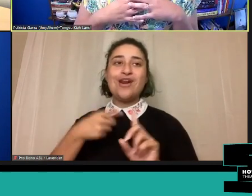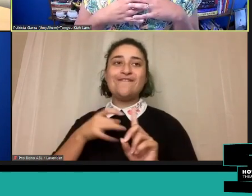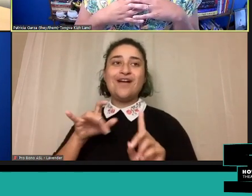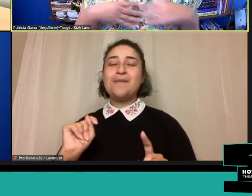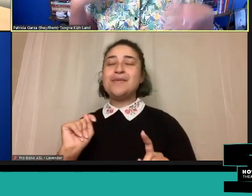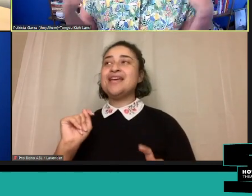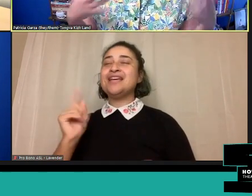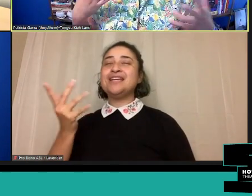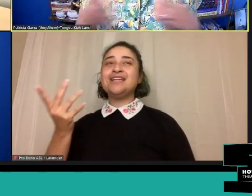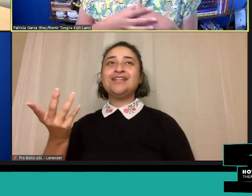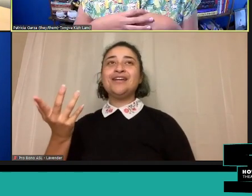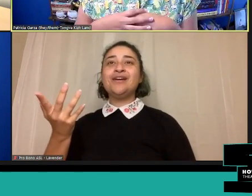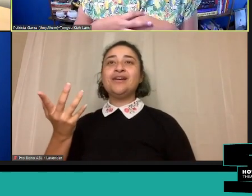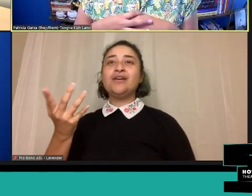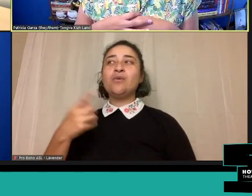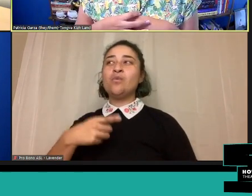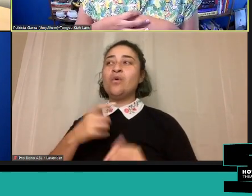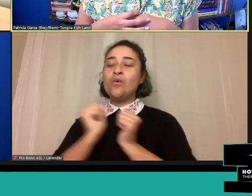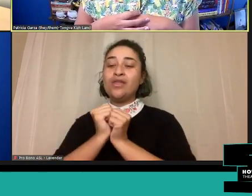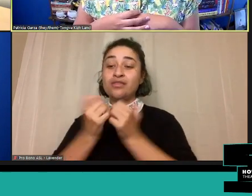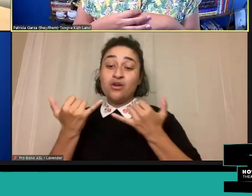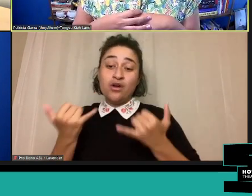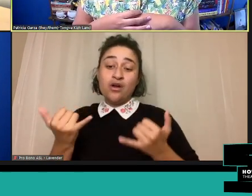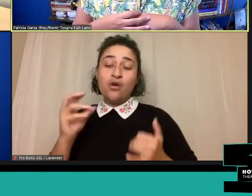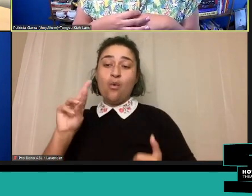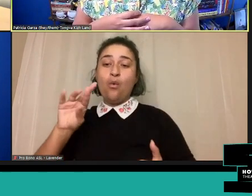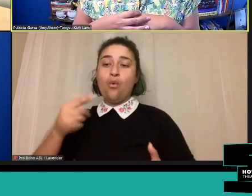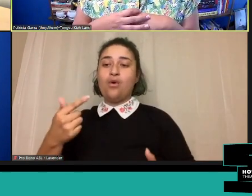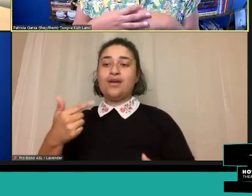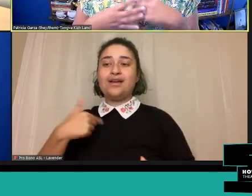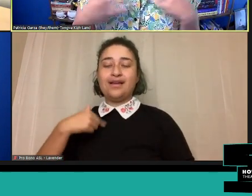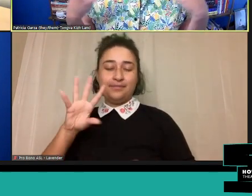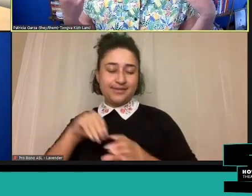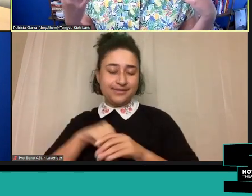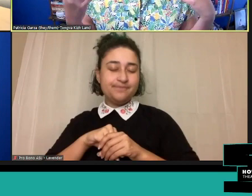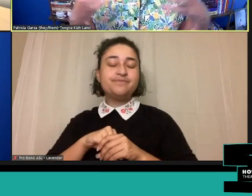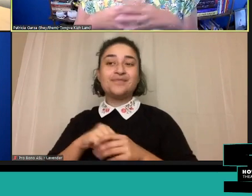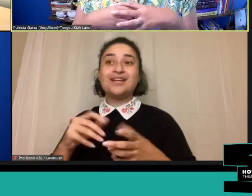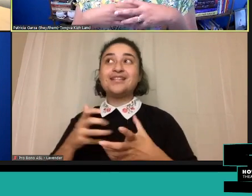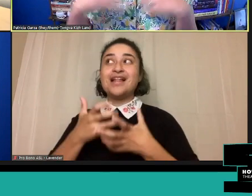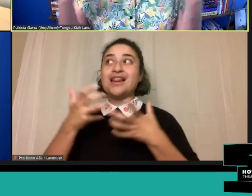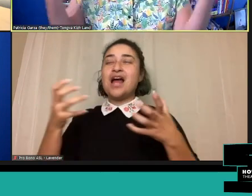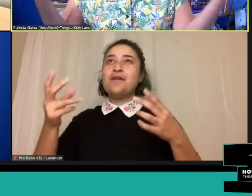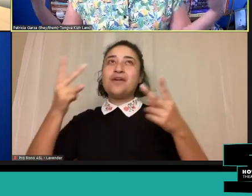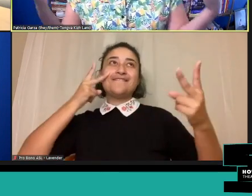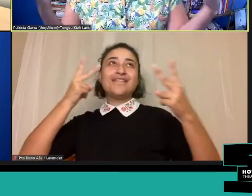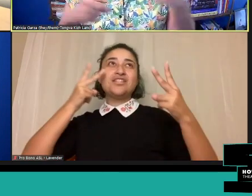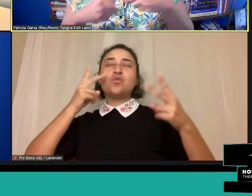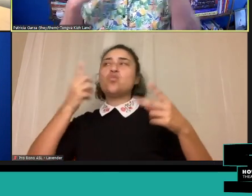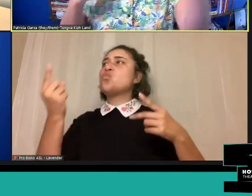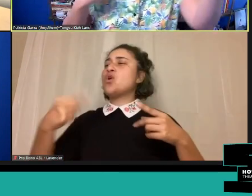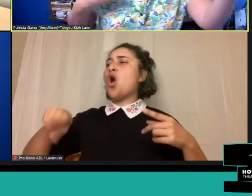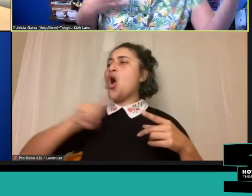once with the current organization I'm in, you know, there's a lot of talk about vision. I mean, oh,